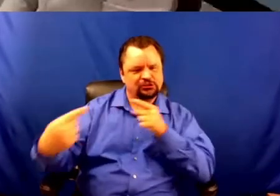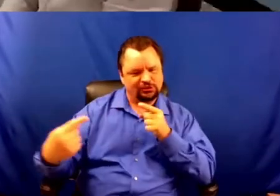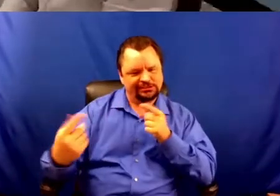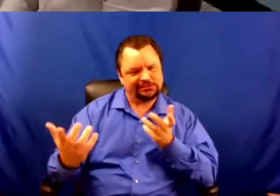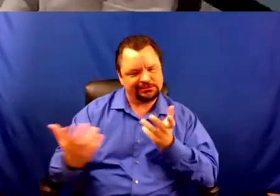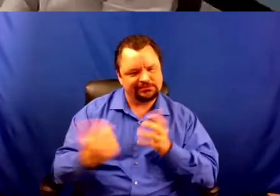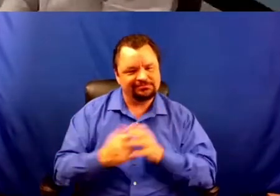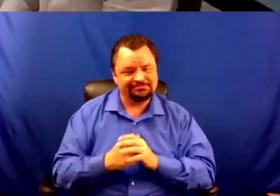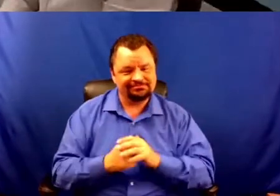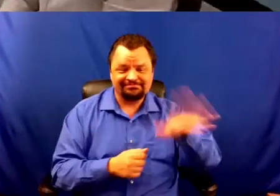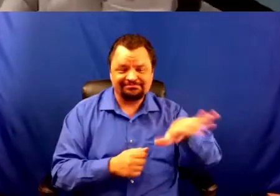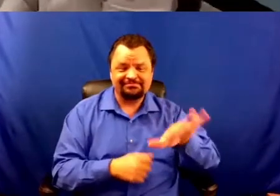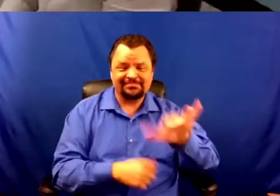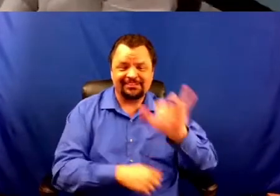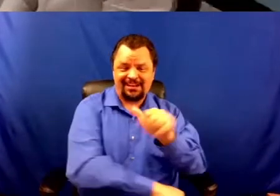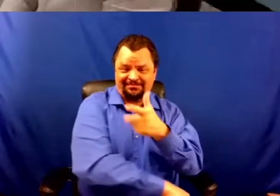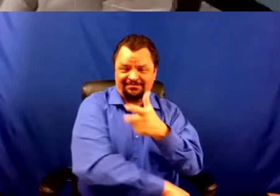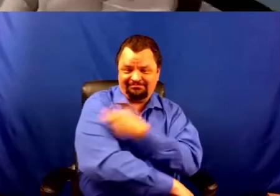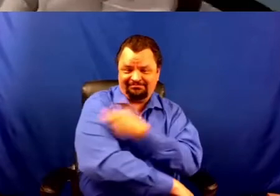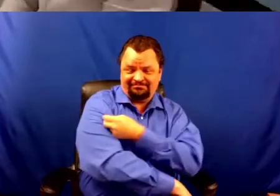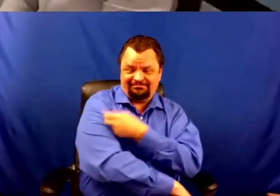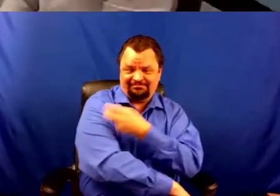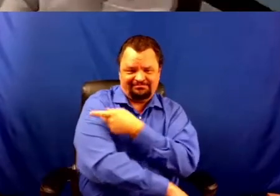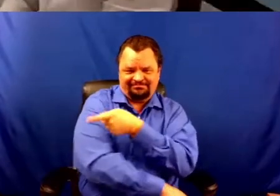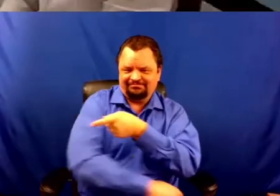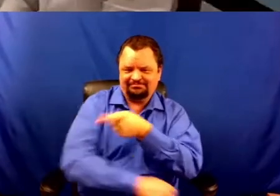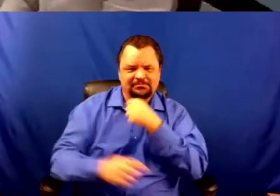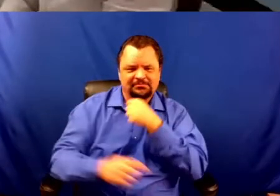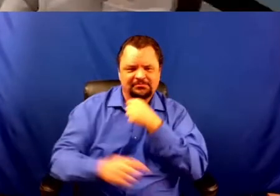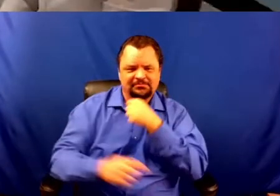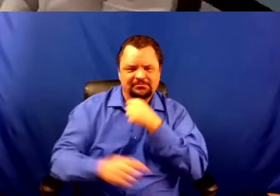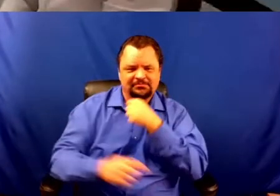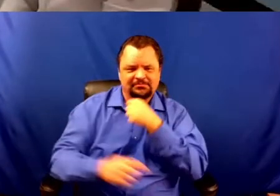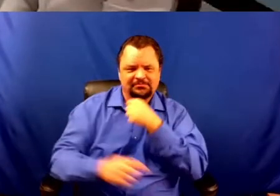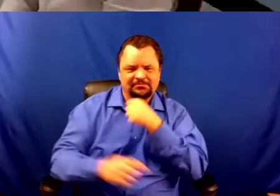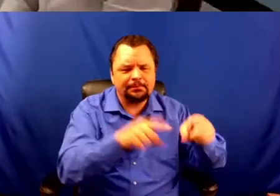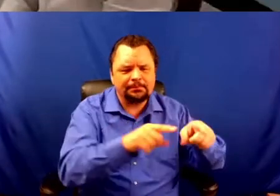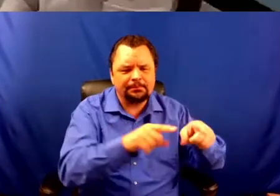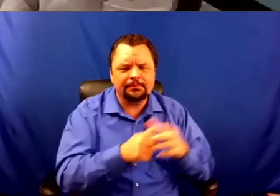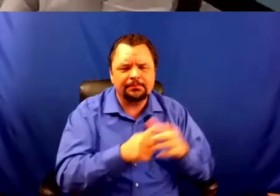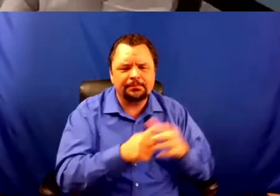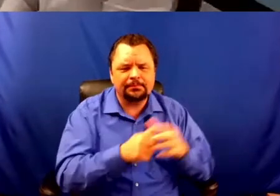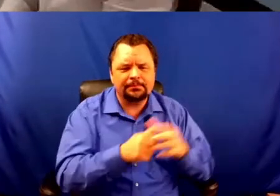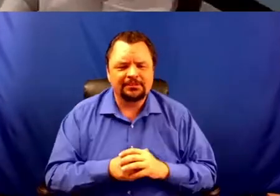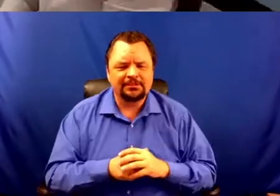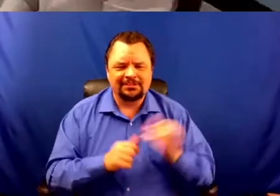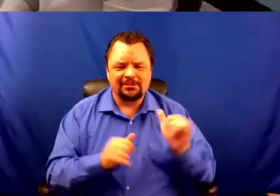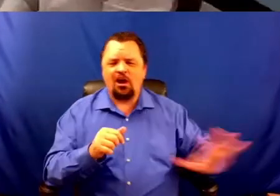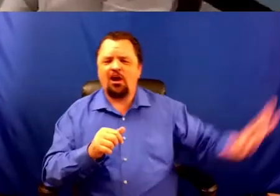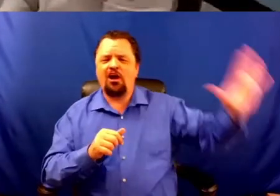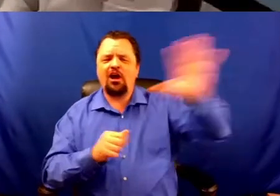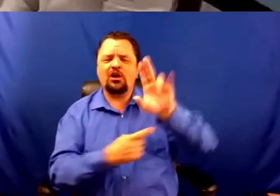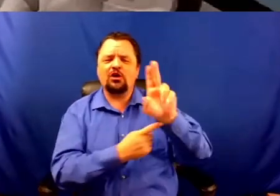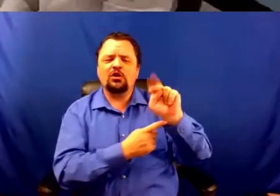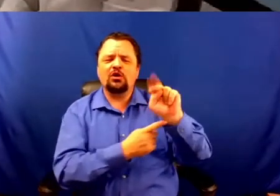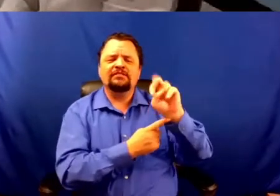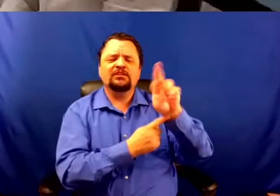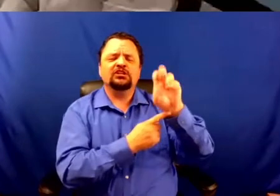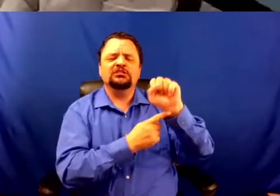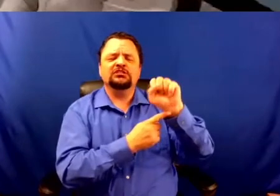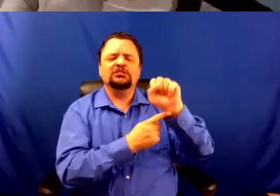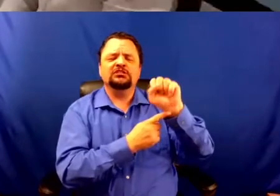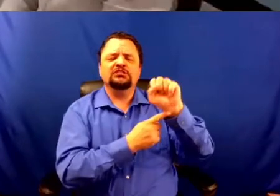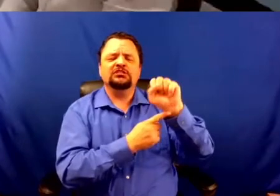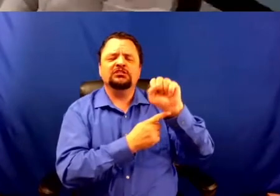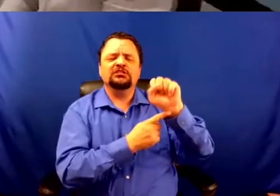we said is that a universal government mandate is not appropriate.